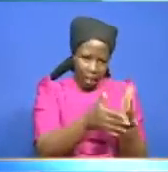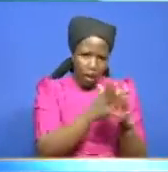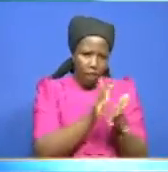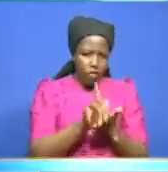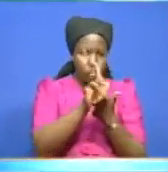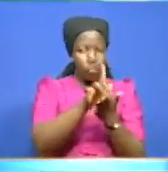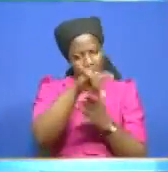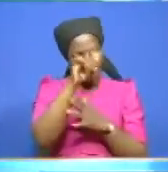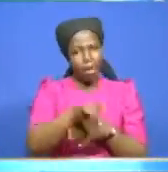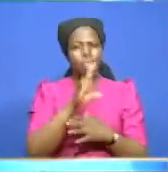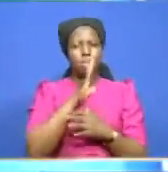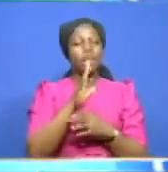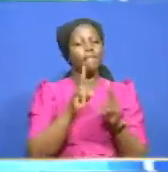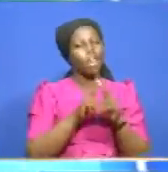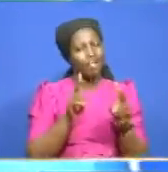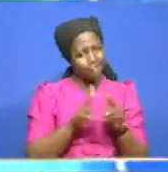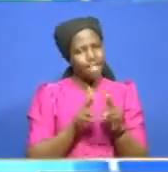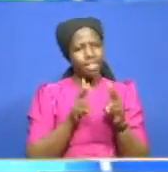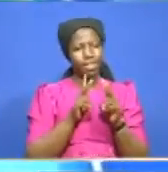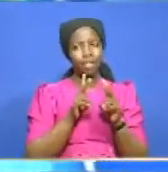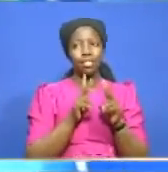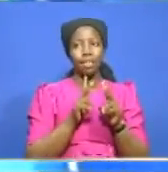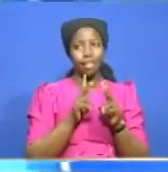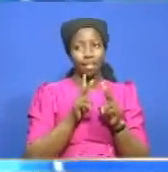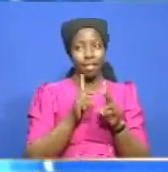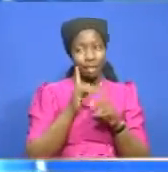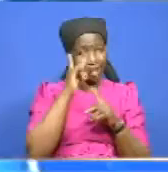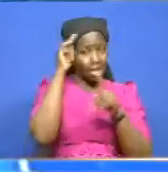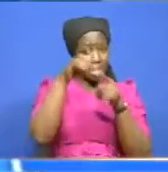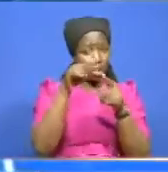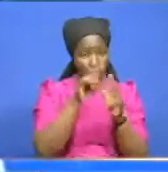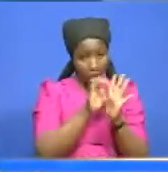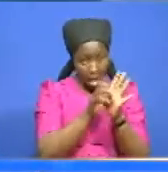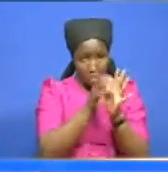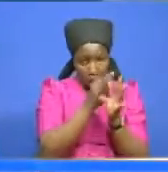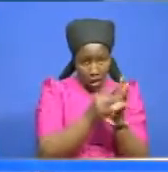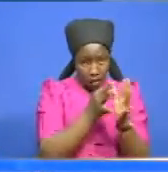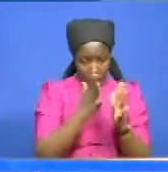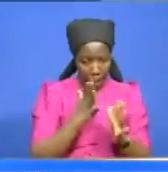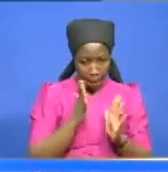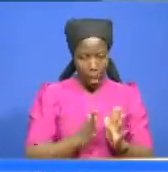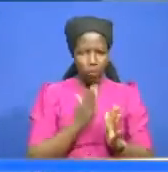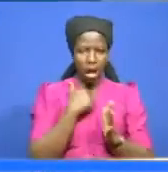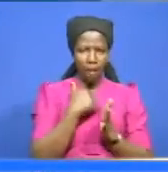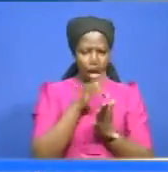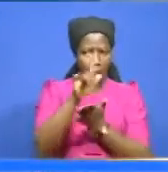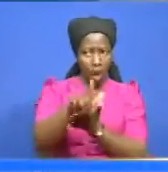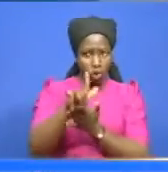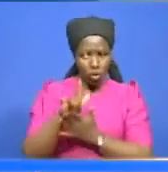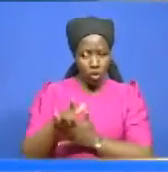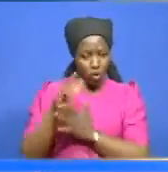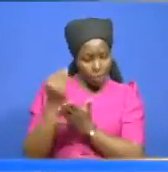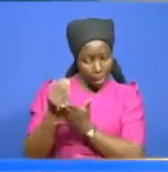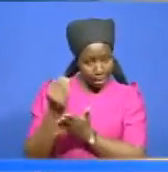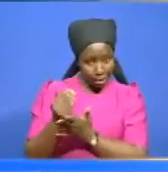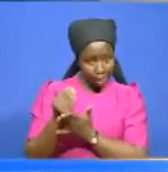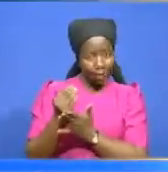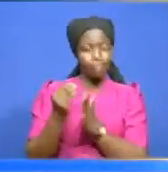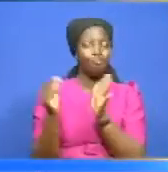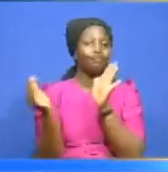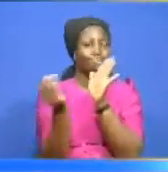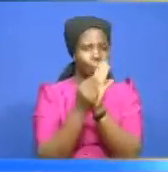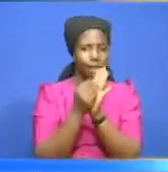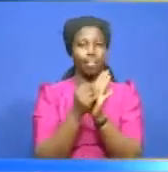must be very deliberate. For example, if somebody has a loan arrears of X amount of money and he has been listed as a bad